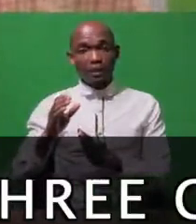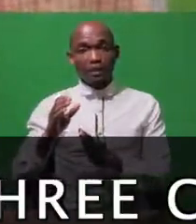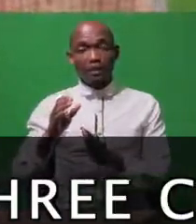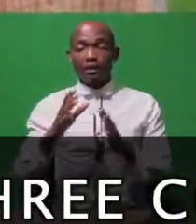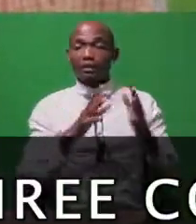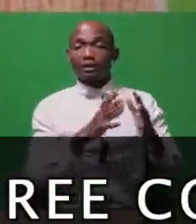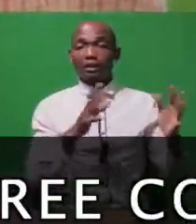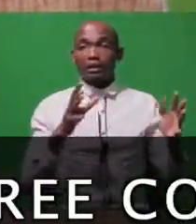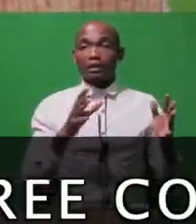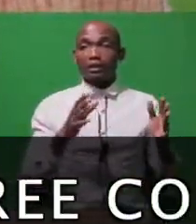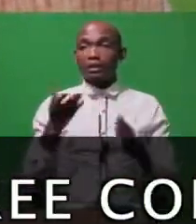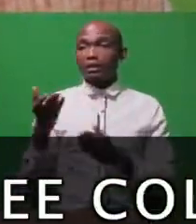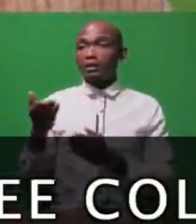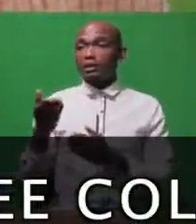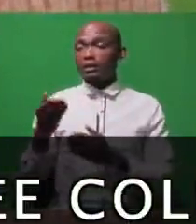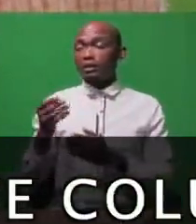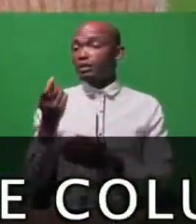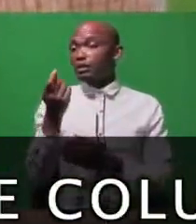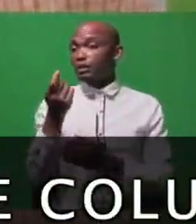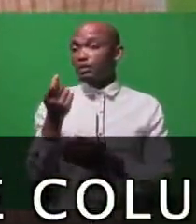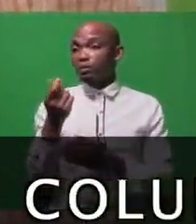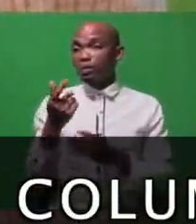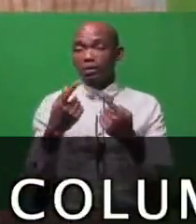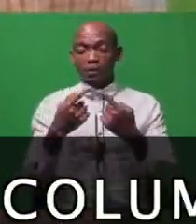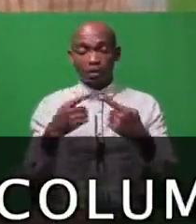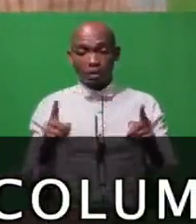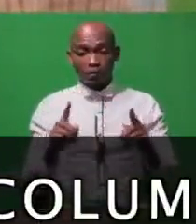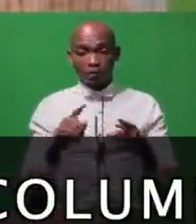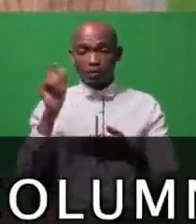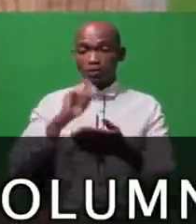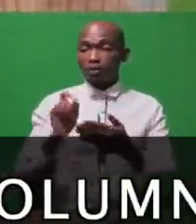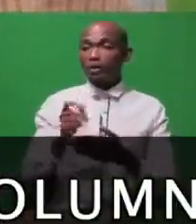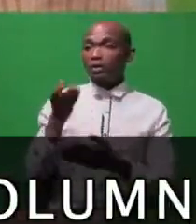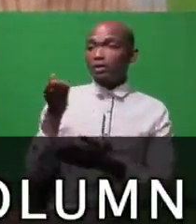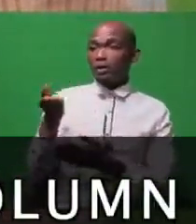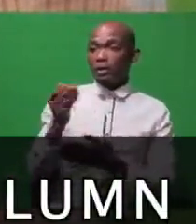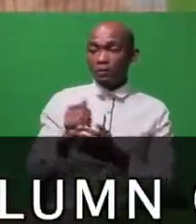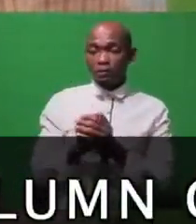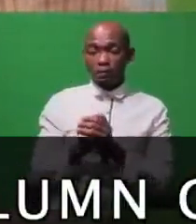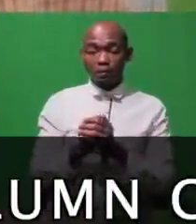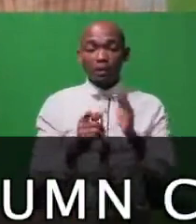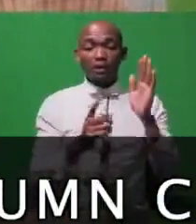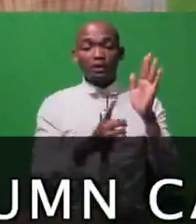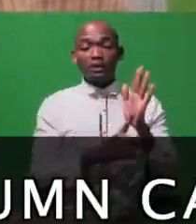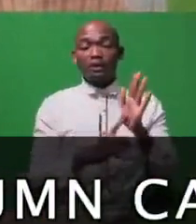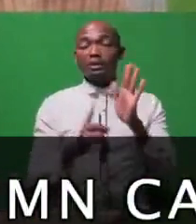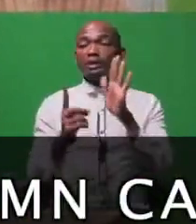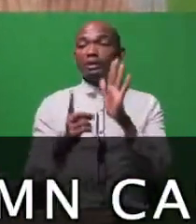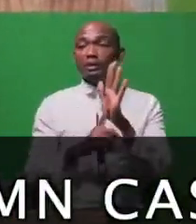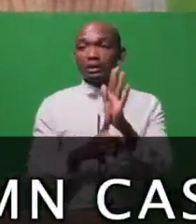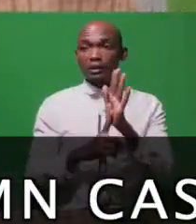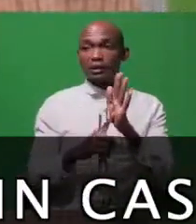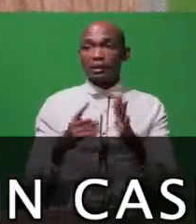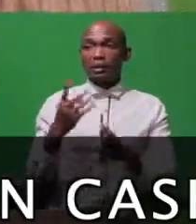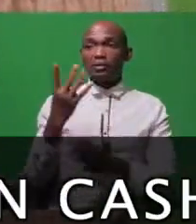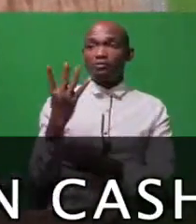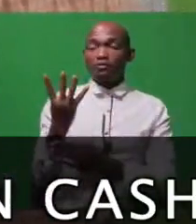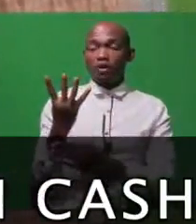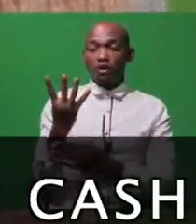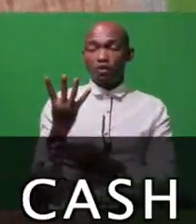credit side is smaller. The difference will write here, 60, 60,